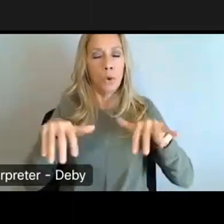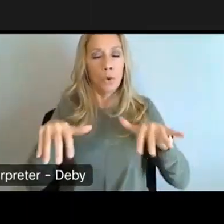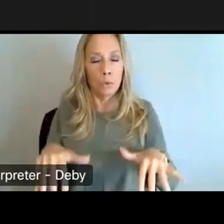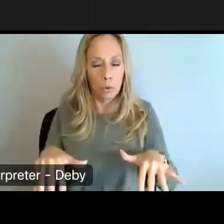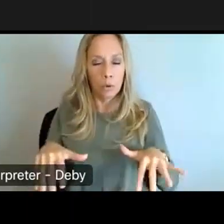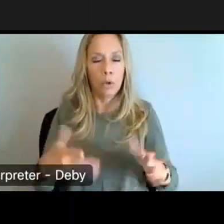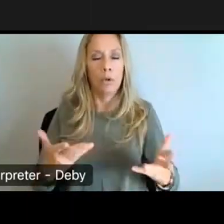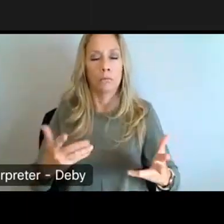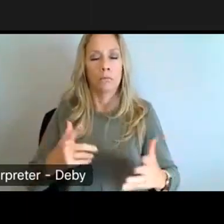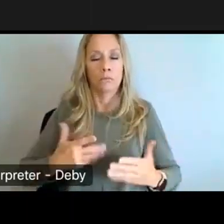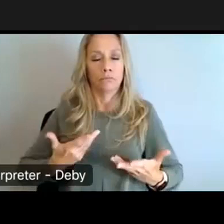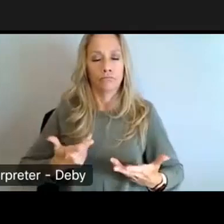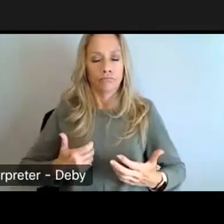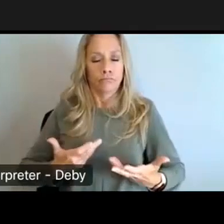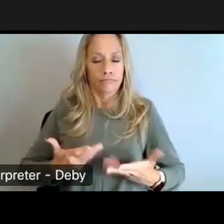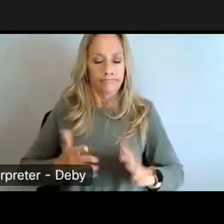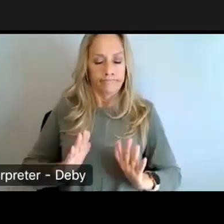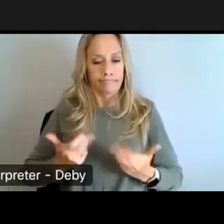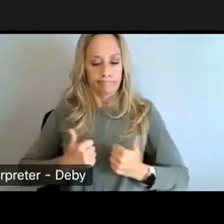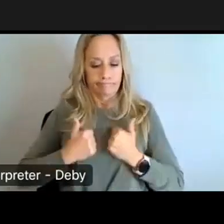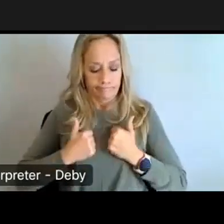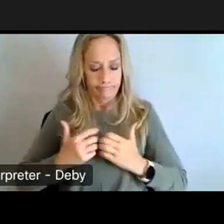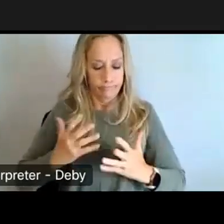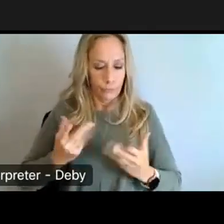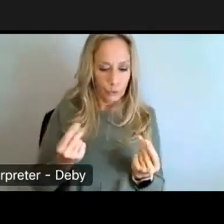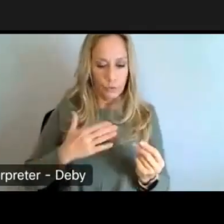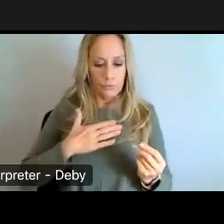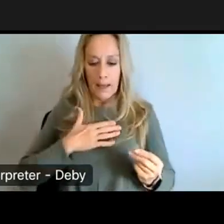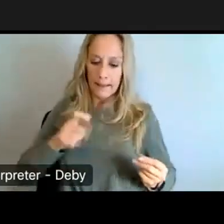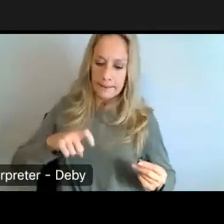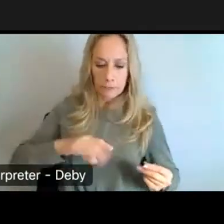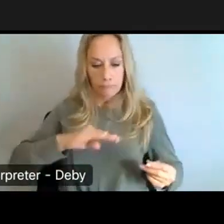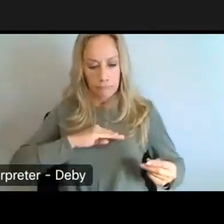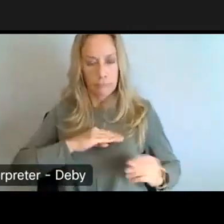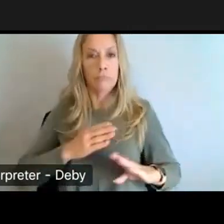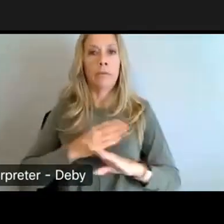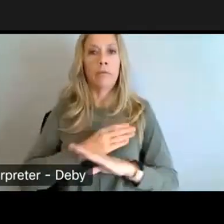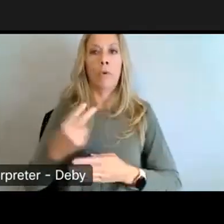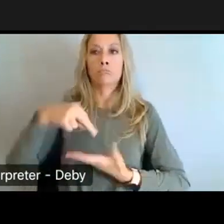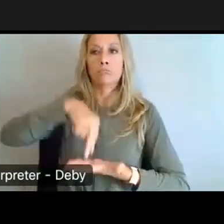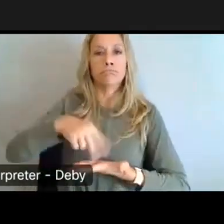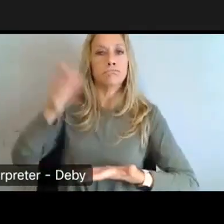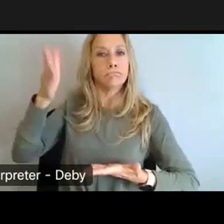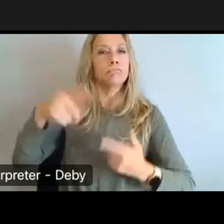breath between engagements, and then how I'm going to fulfill my duties when I'm on the road.